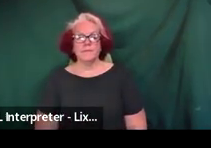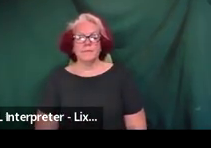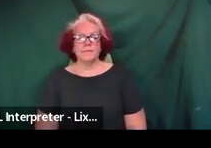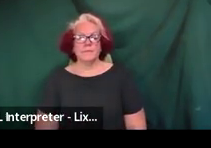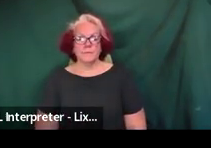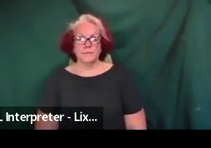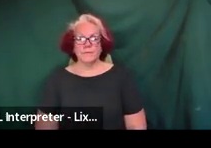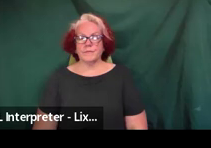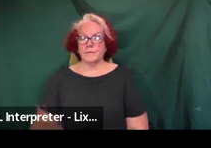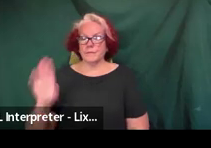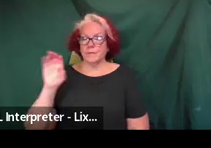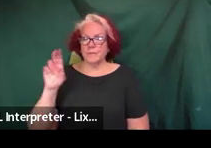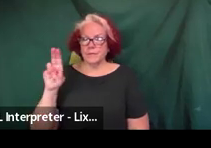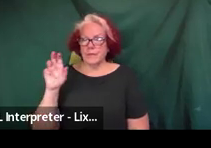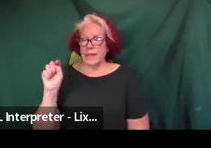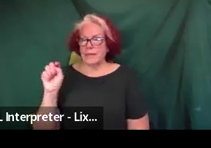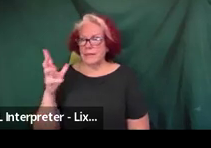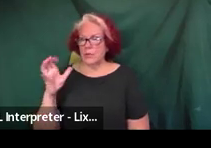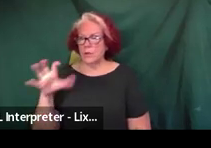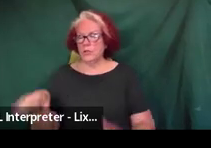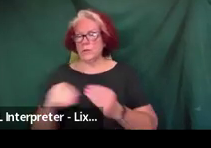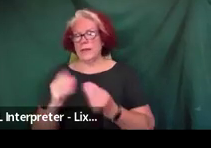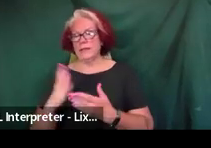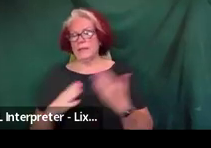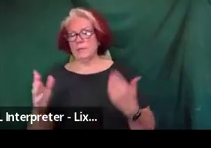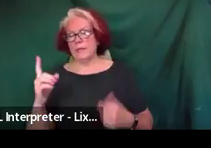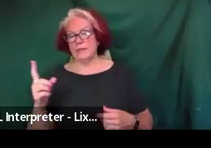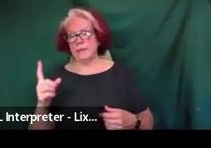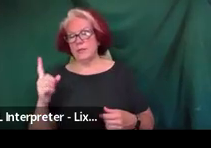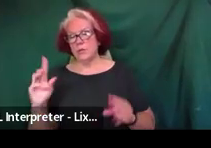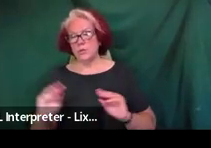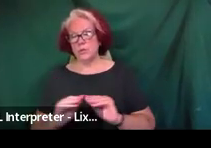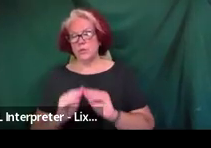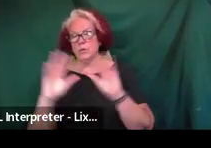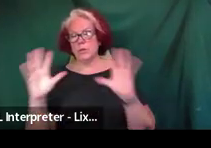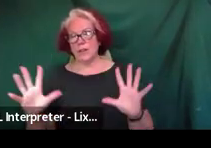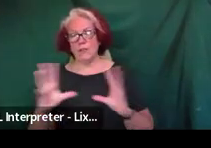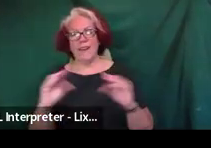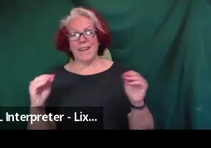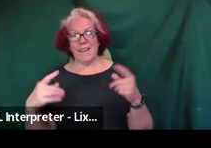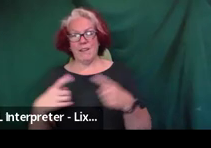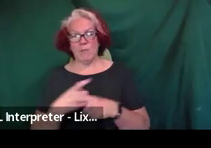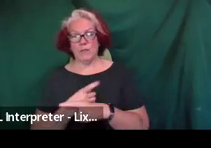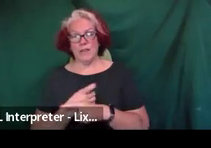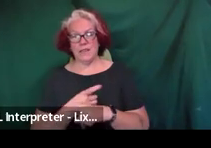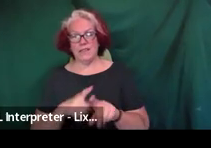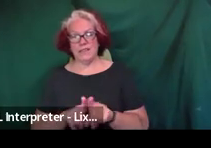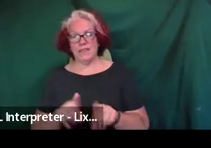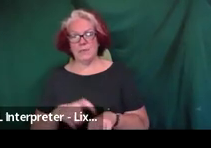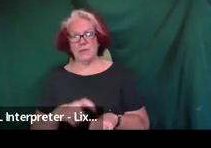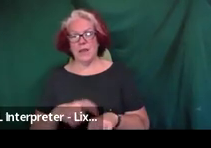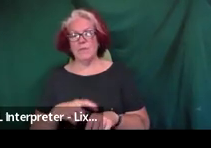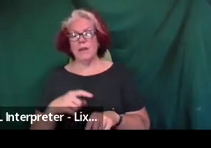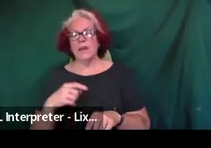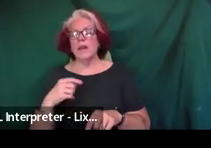Yeah, I want to add something here too that I think clarifies and complicates, because the issue of